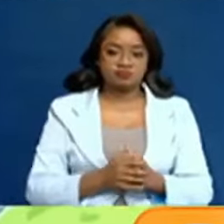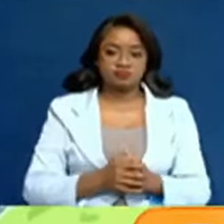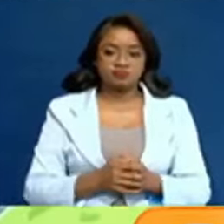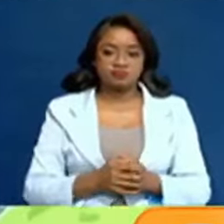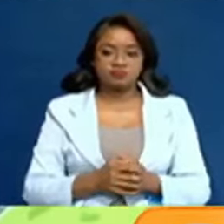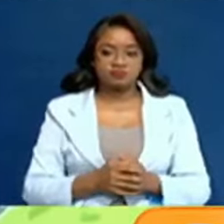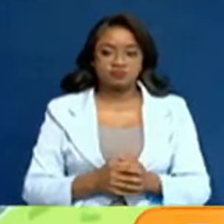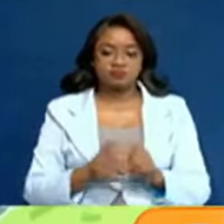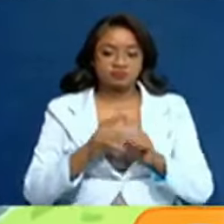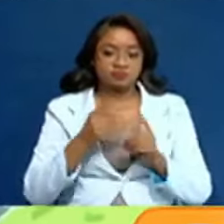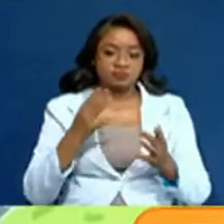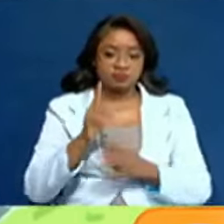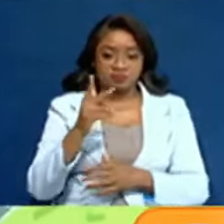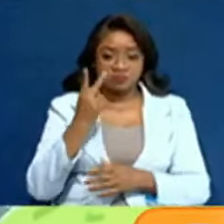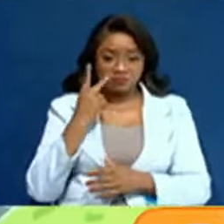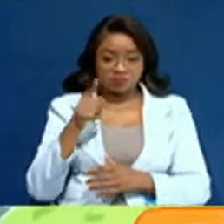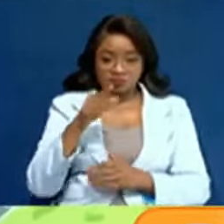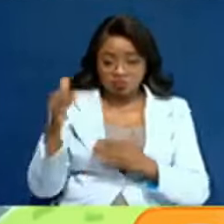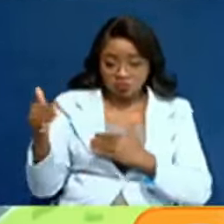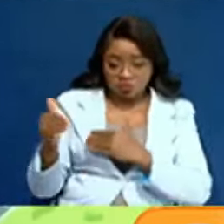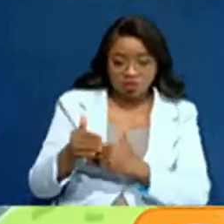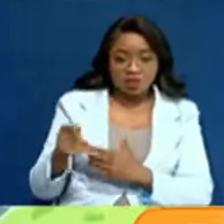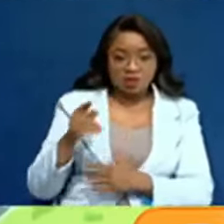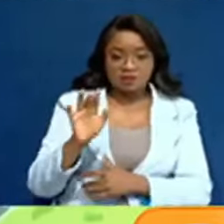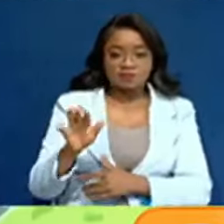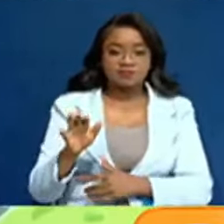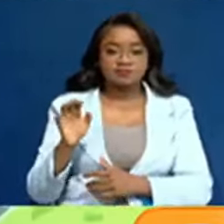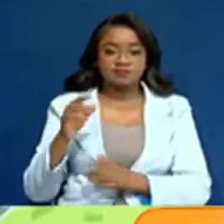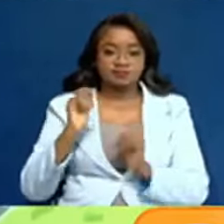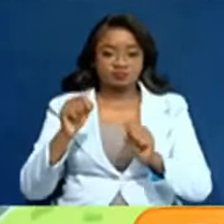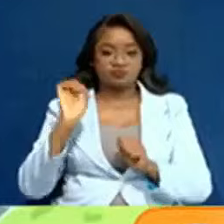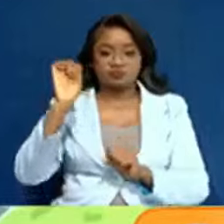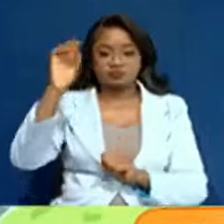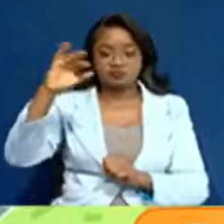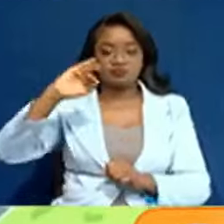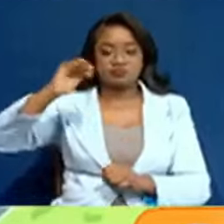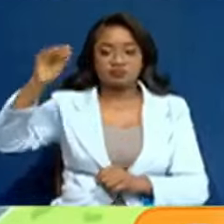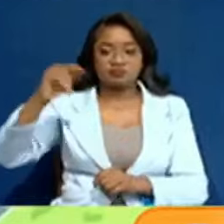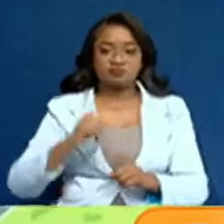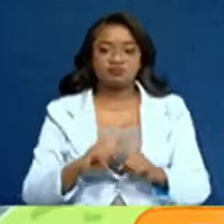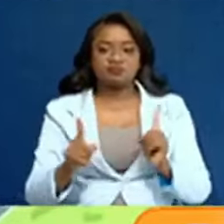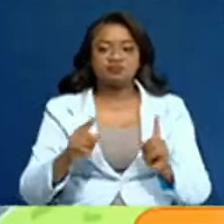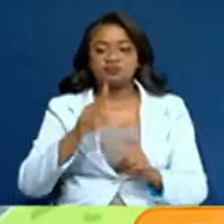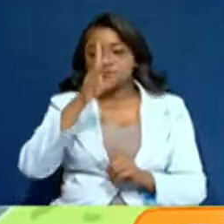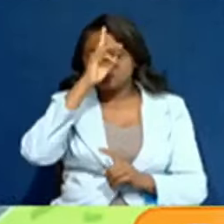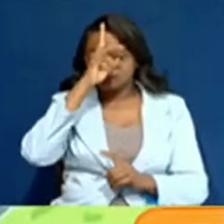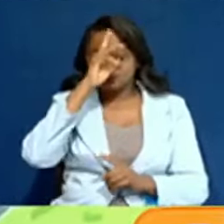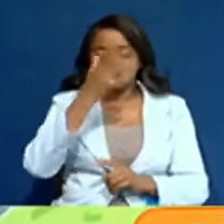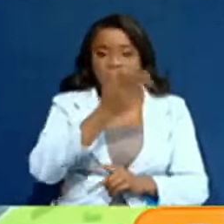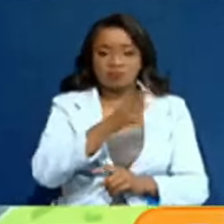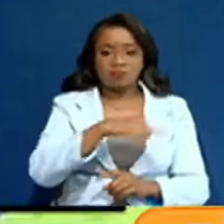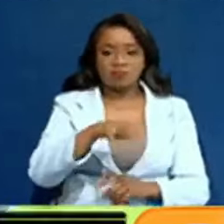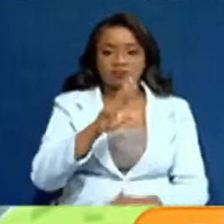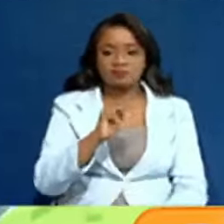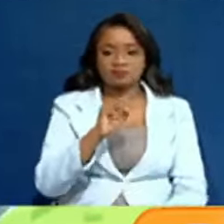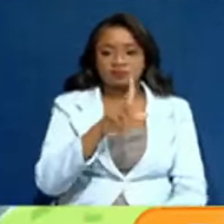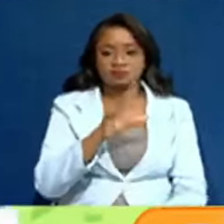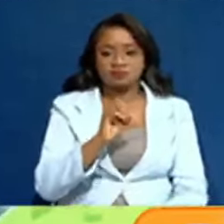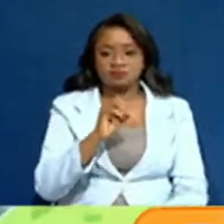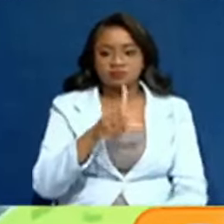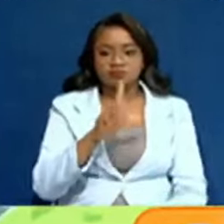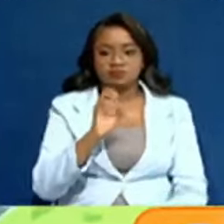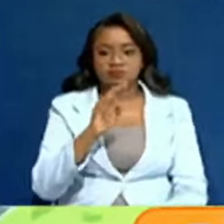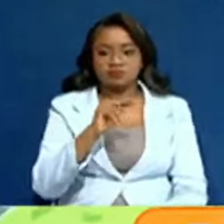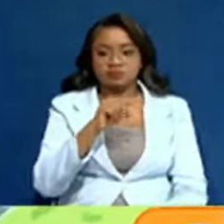you to assess whether your nearby municipality can actually become a city in the near future. But first, police in Mlolongo are investigating an incident where a